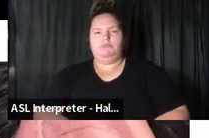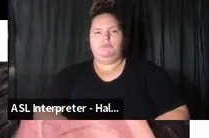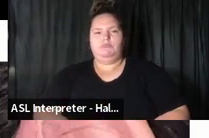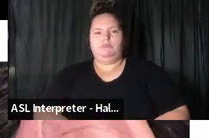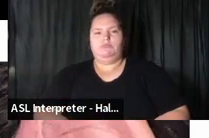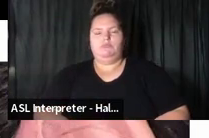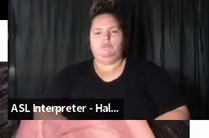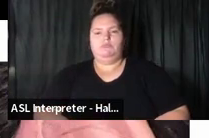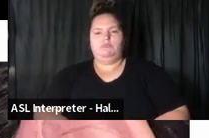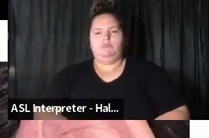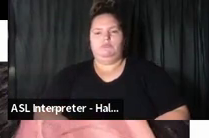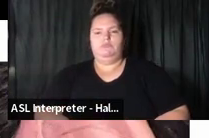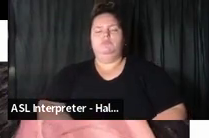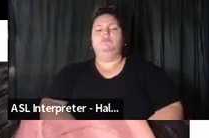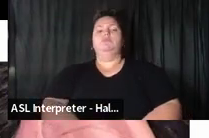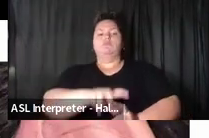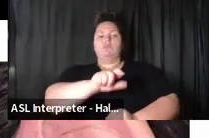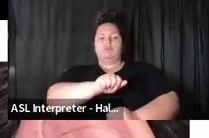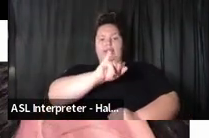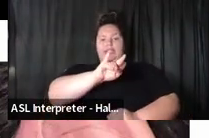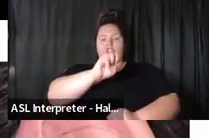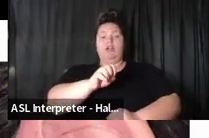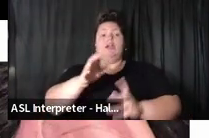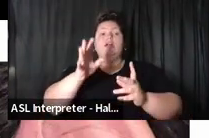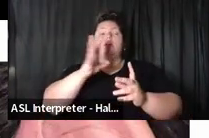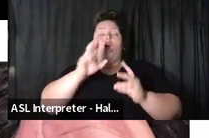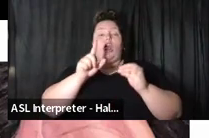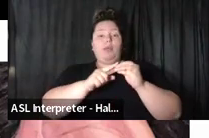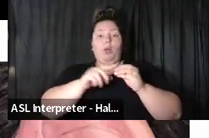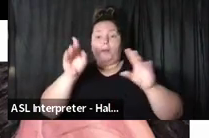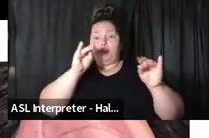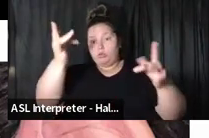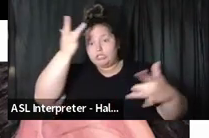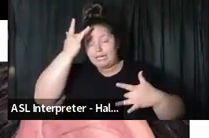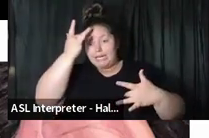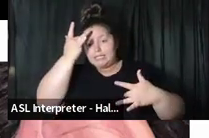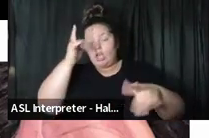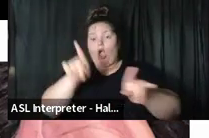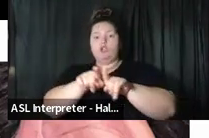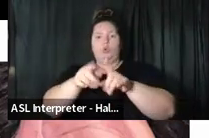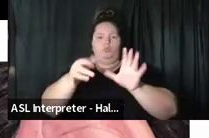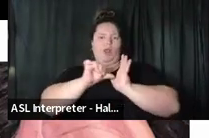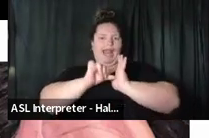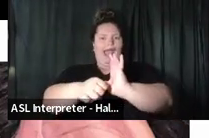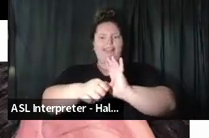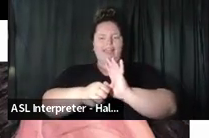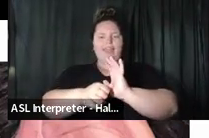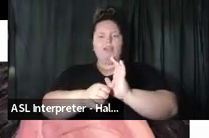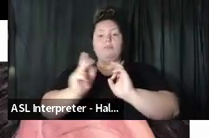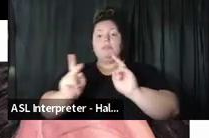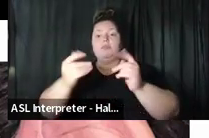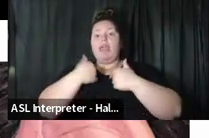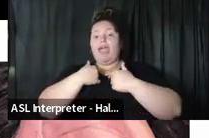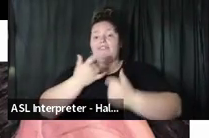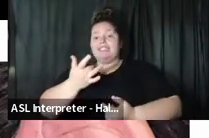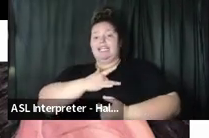So even like talking about motion sickness, and also we just really wanted to highlight like people that have